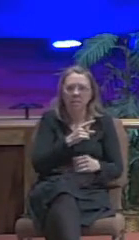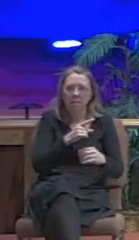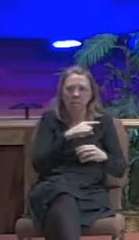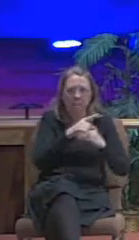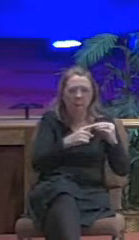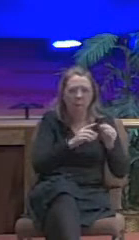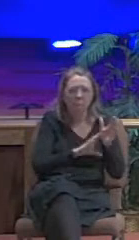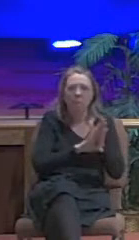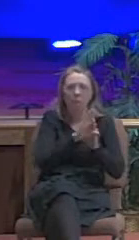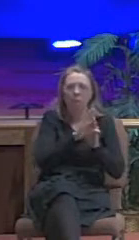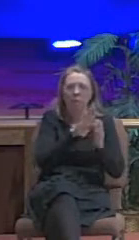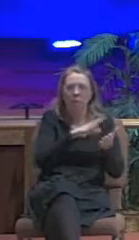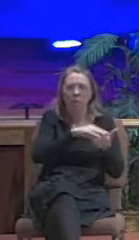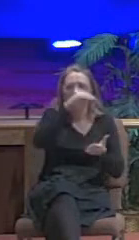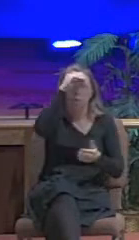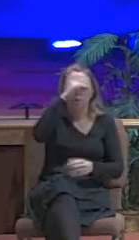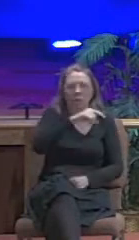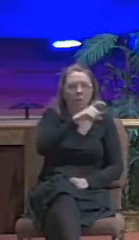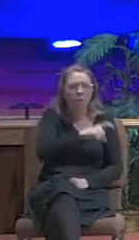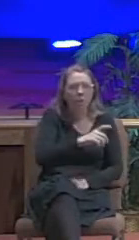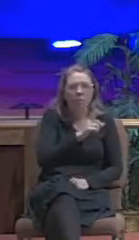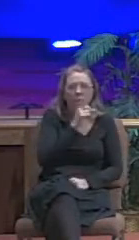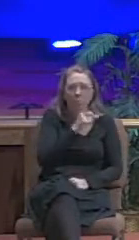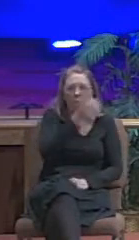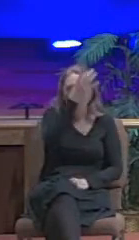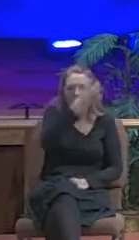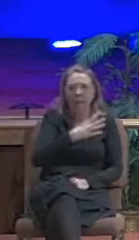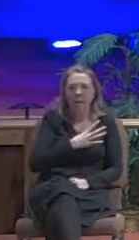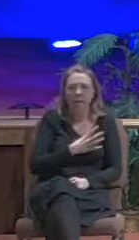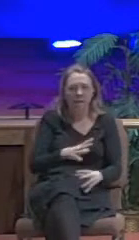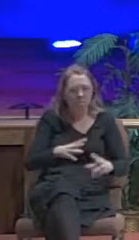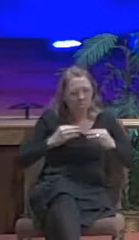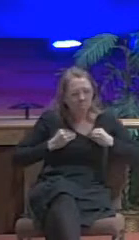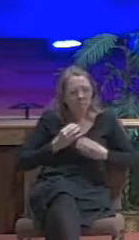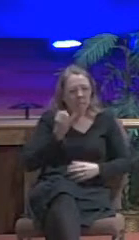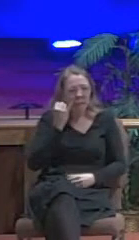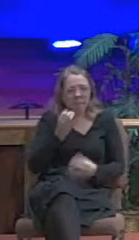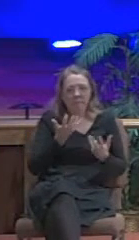Be a real man and acknowledge when you make a mistake.